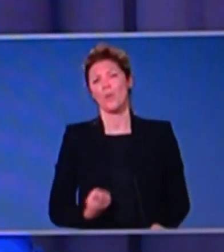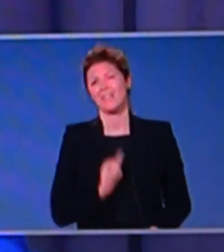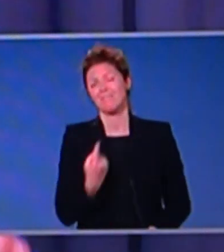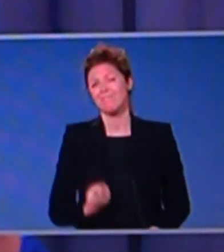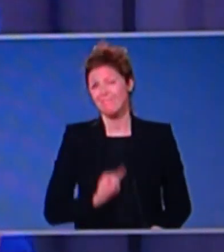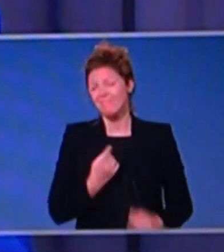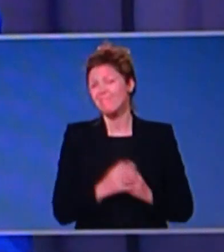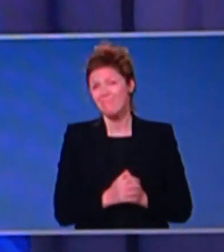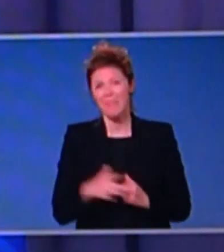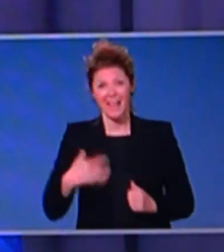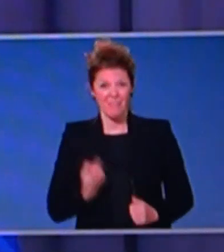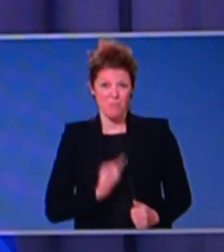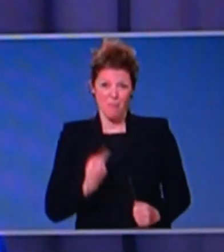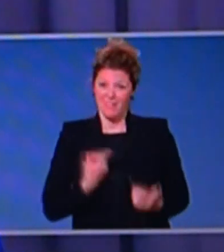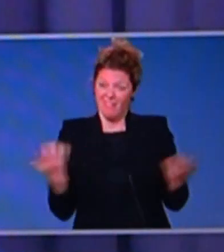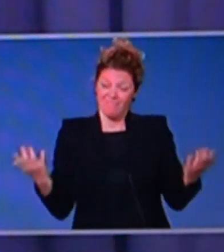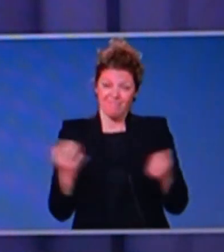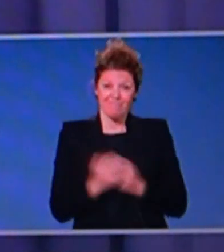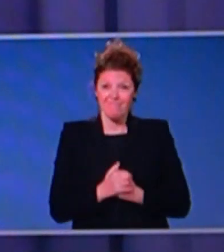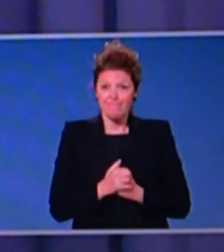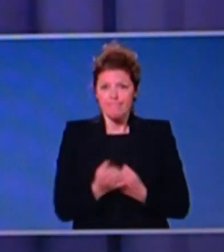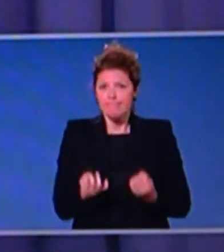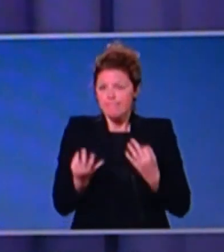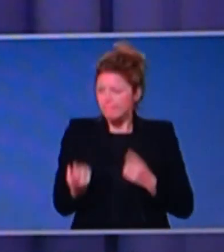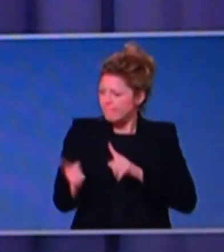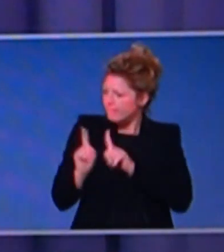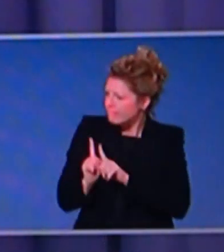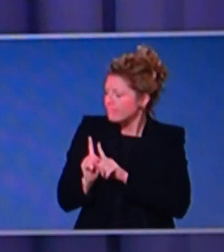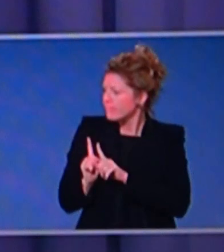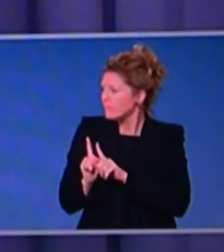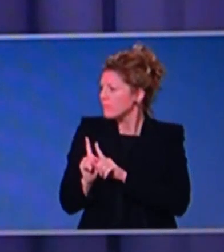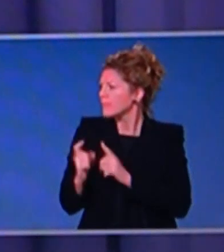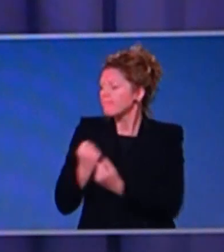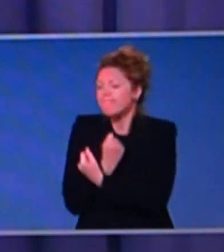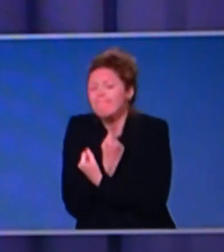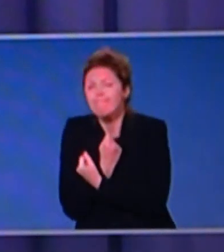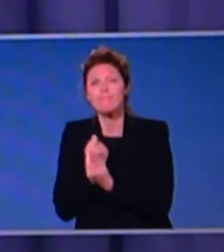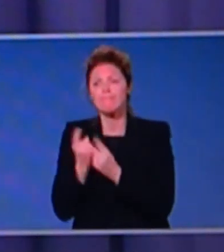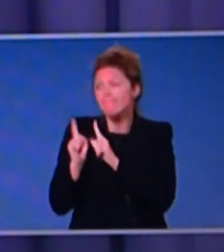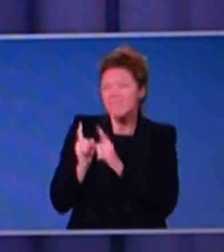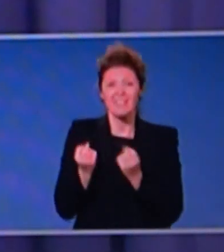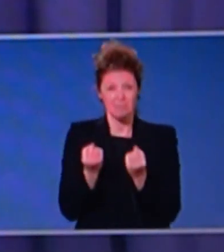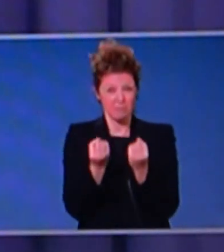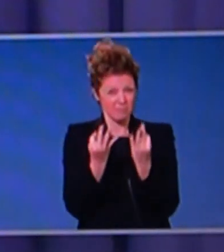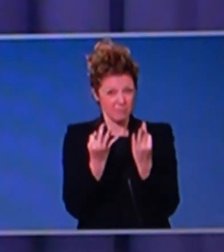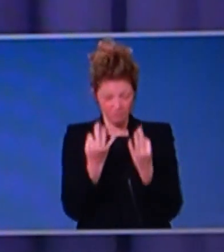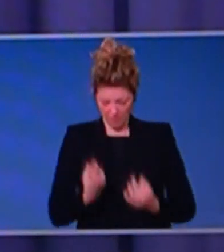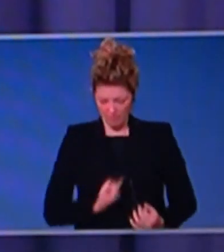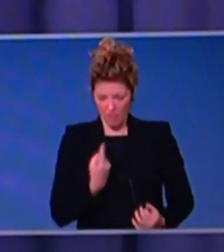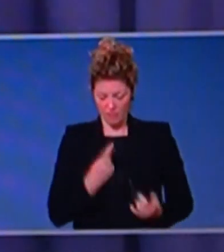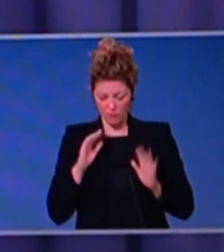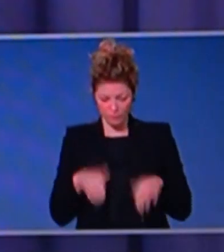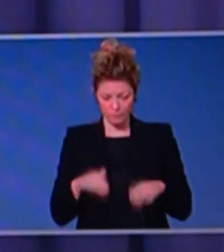who actually cannot have that tangible reality of a hug from a loved one, we cannot underestimate the mental